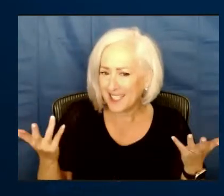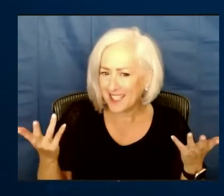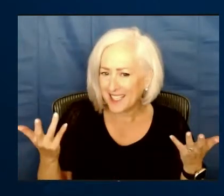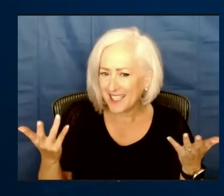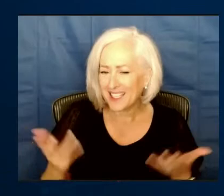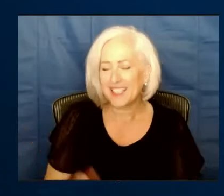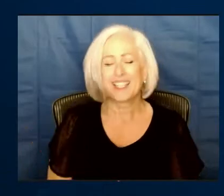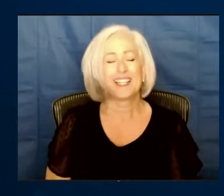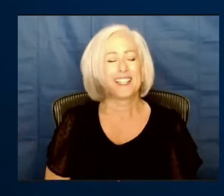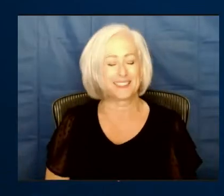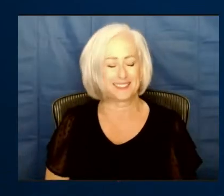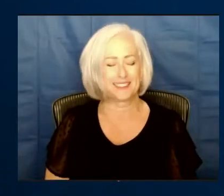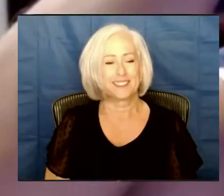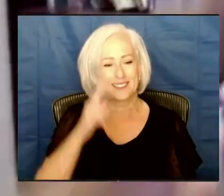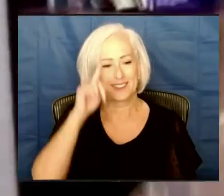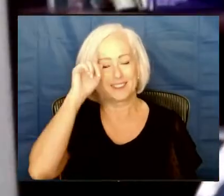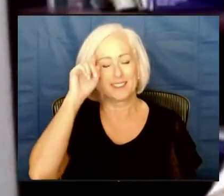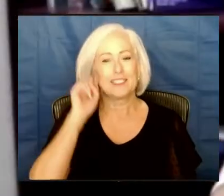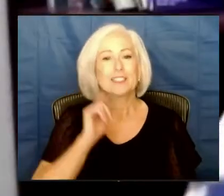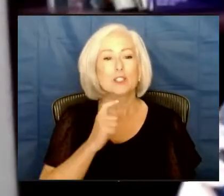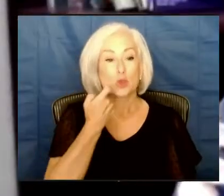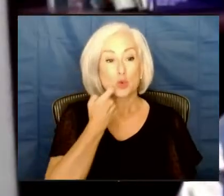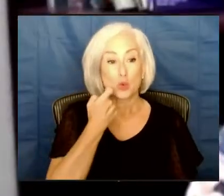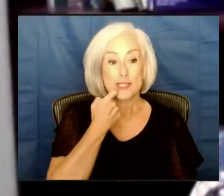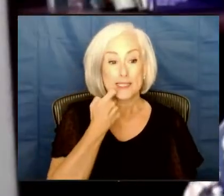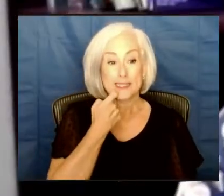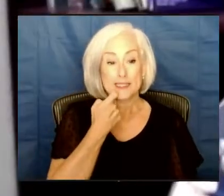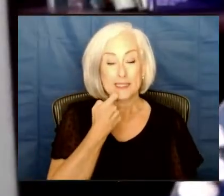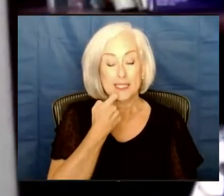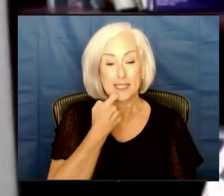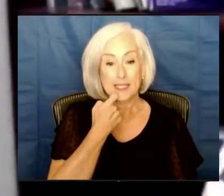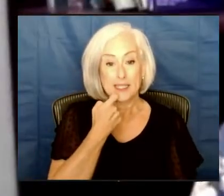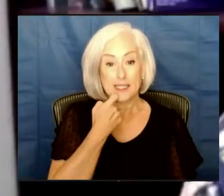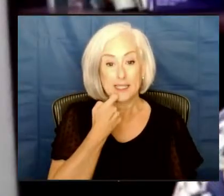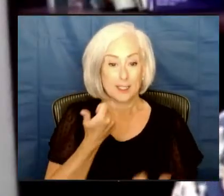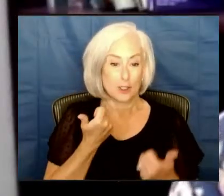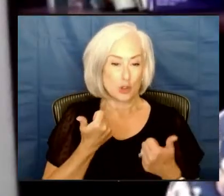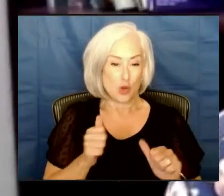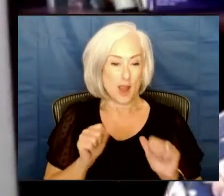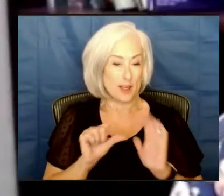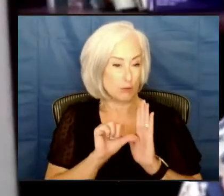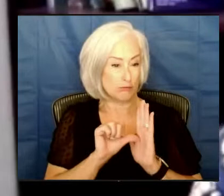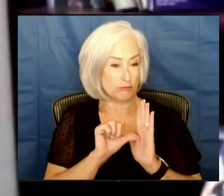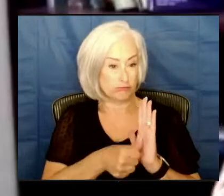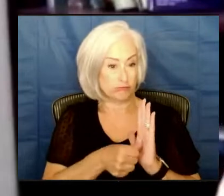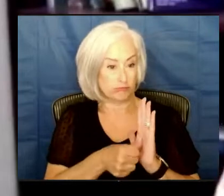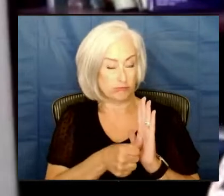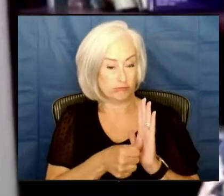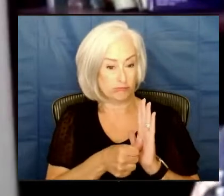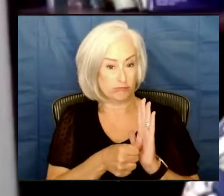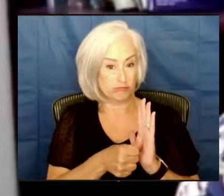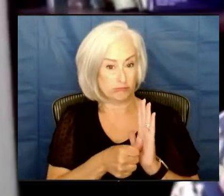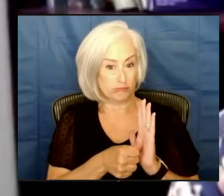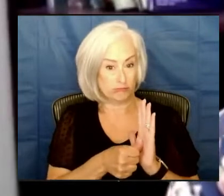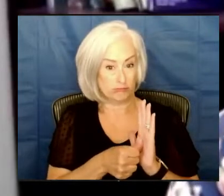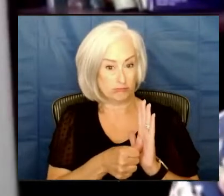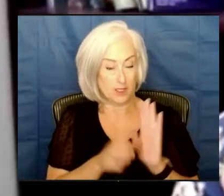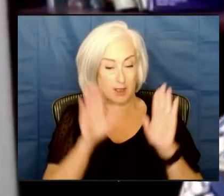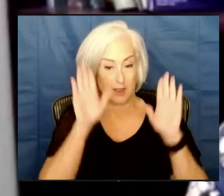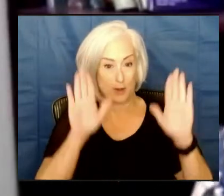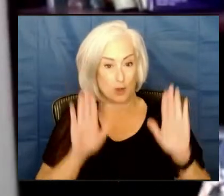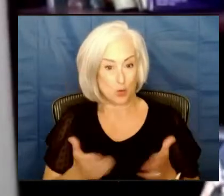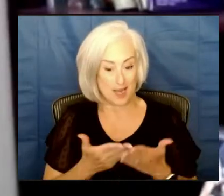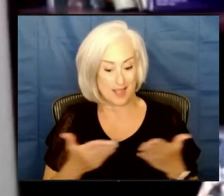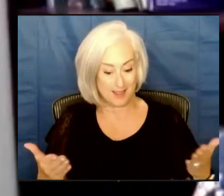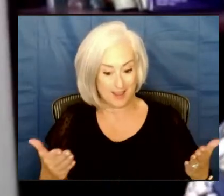I think recently, in efforts to try to highlight the great things and strides